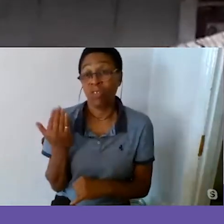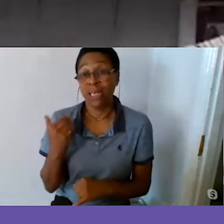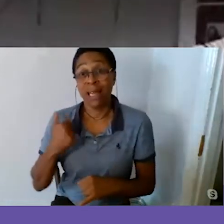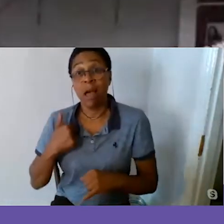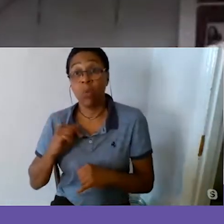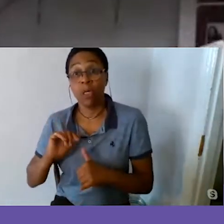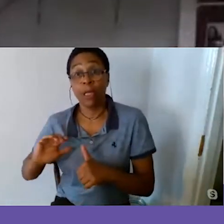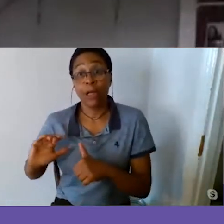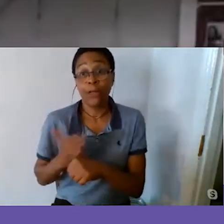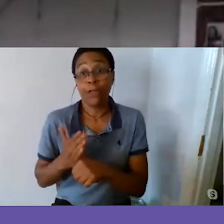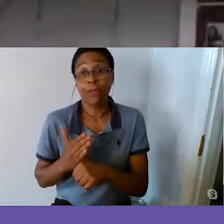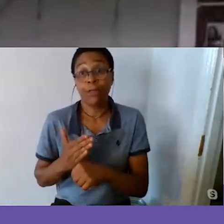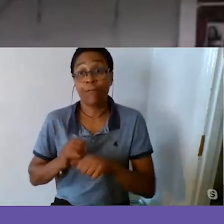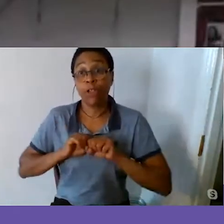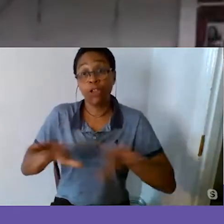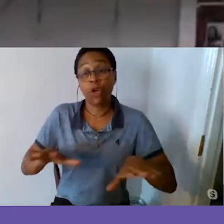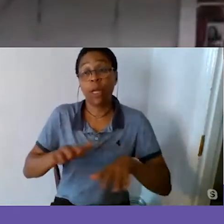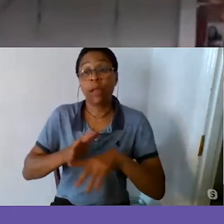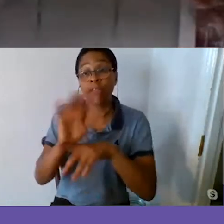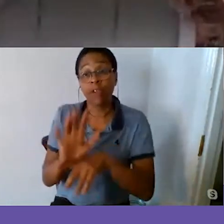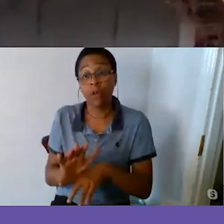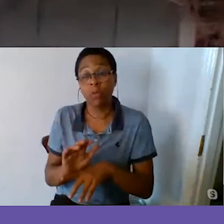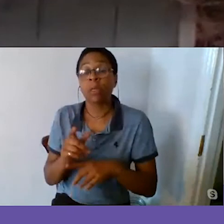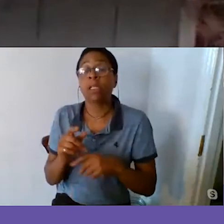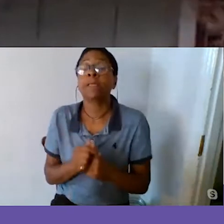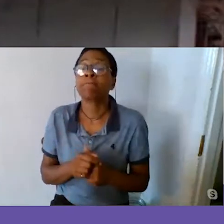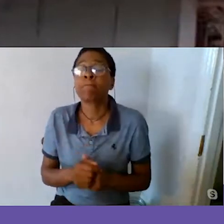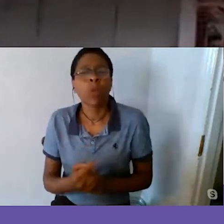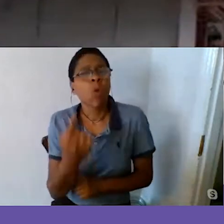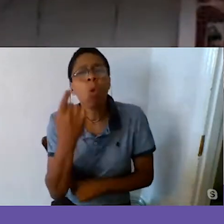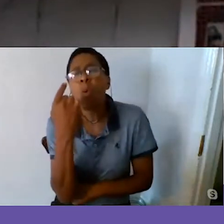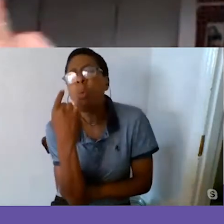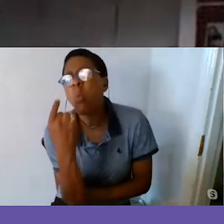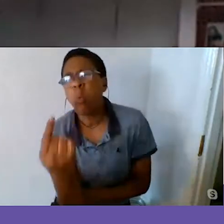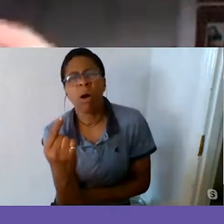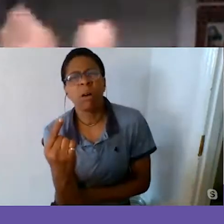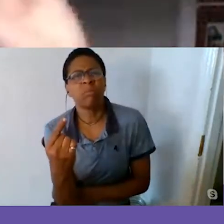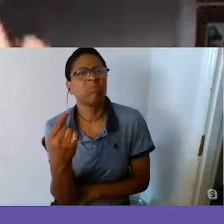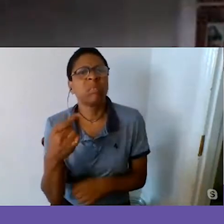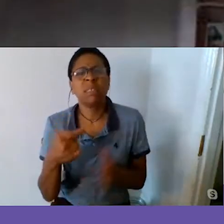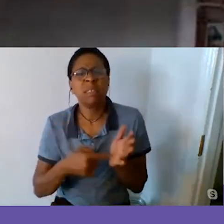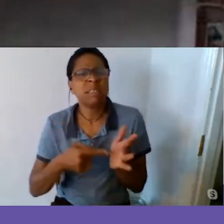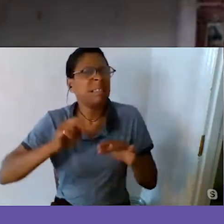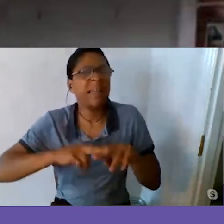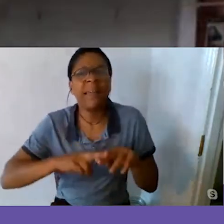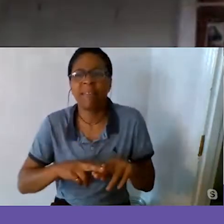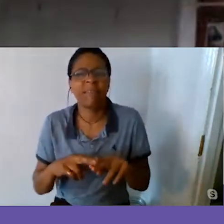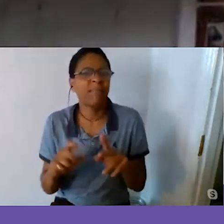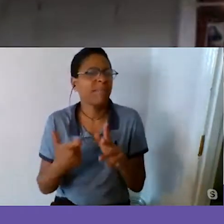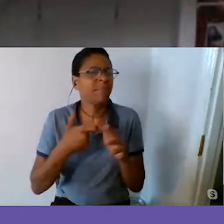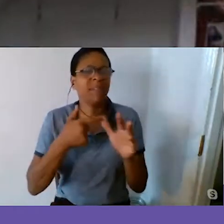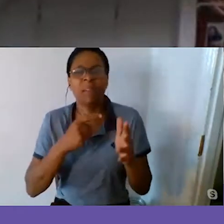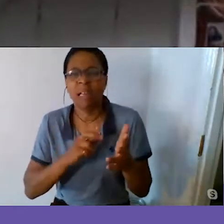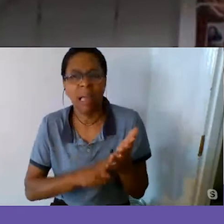film called Scales by Shahid Amin, and it had won at, like, TIFF, Cannes, whatever, all of these things, but